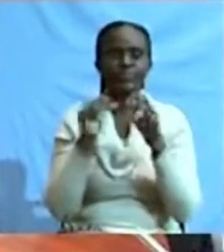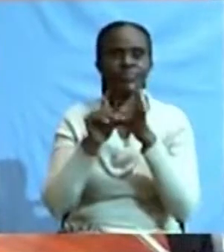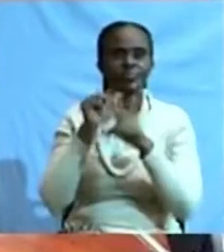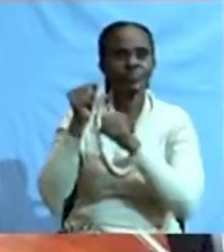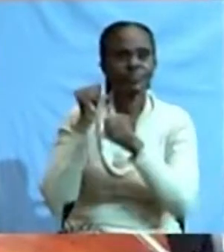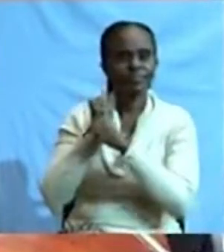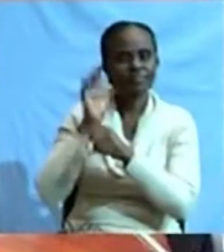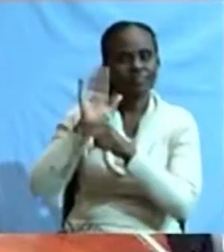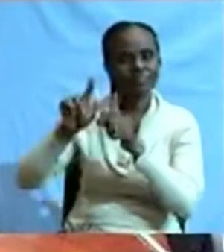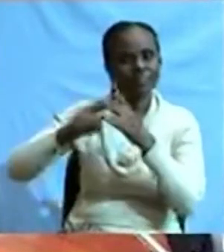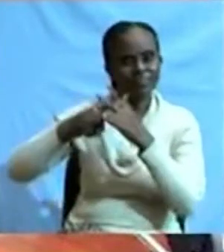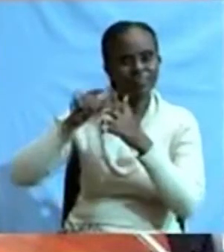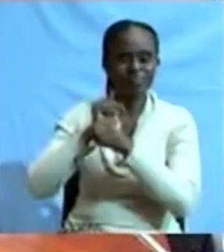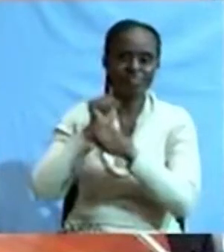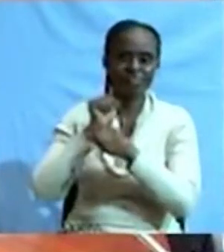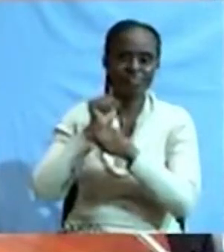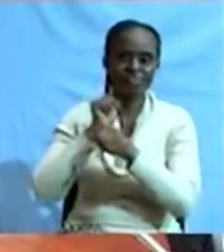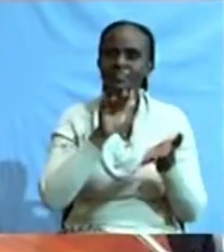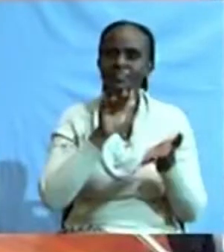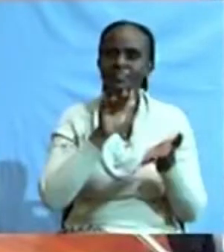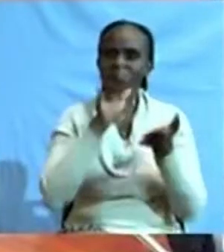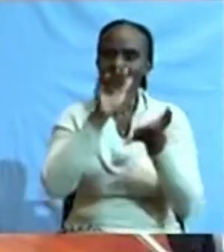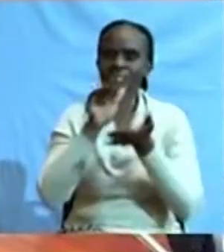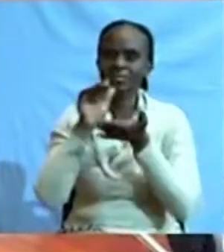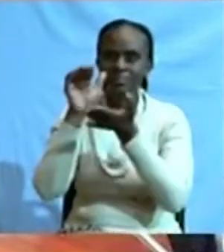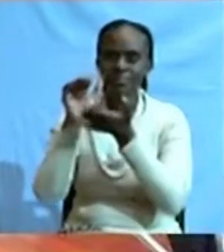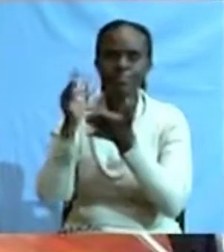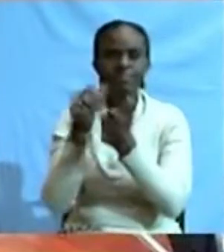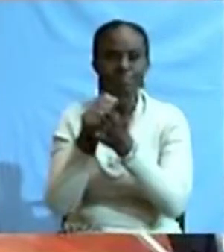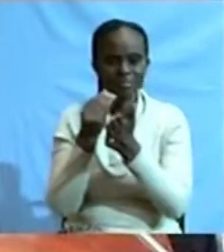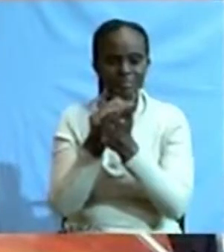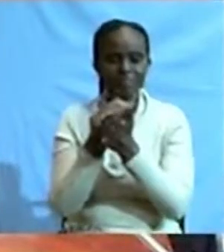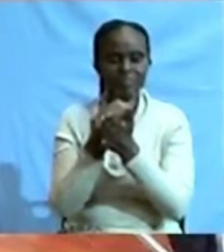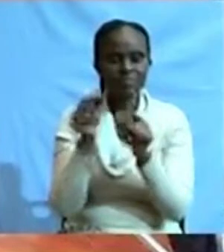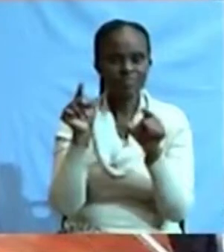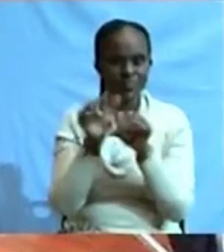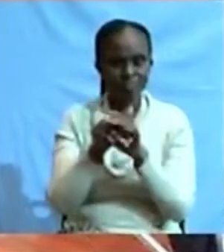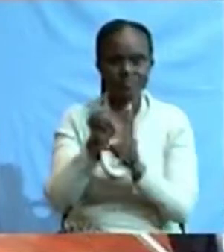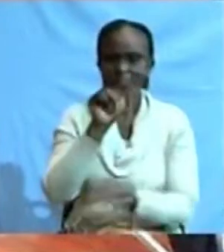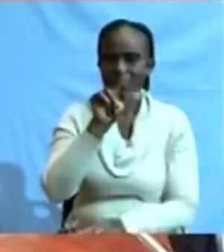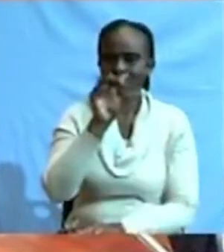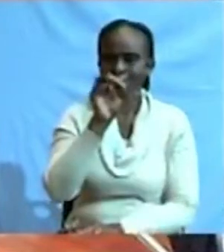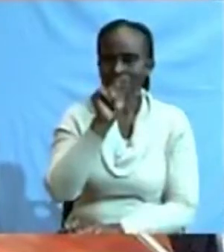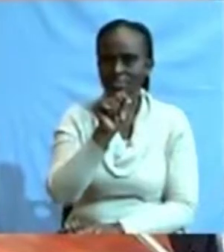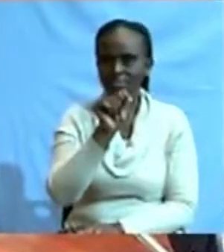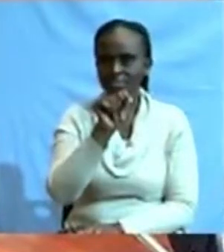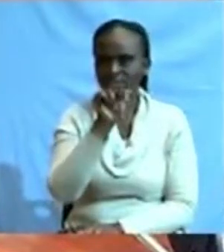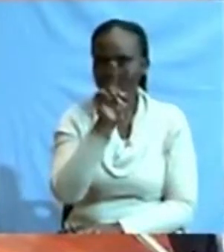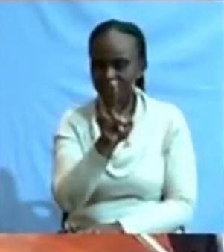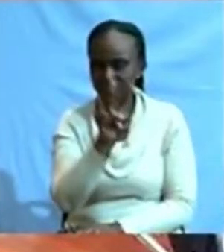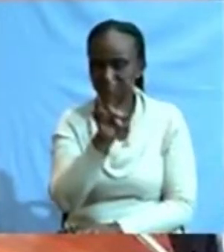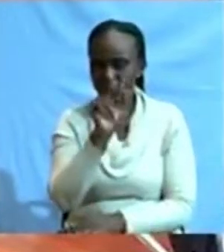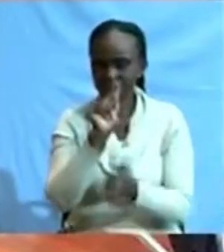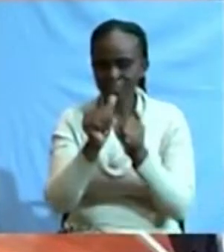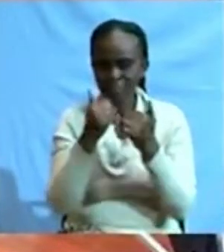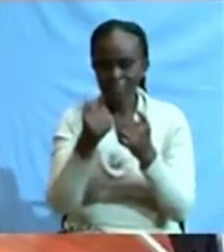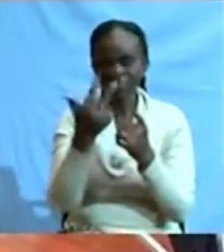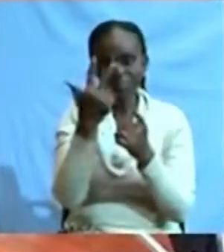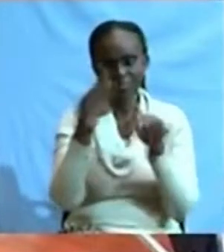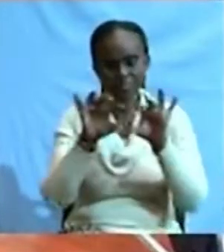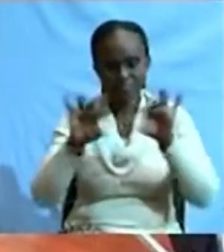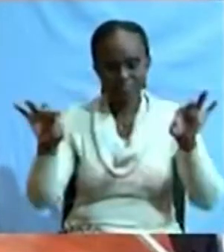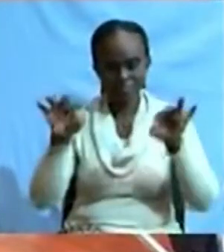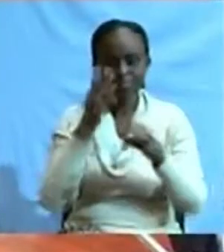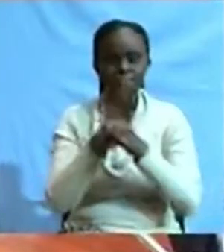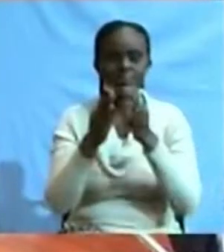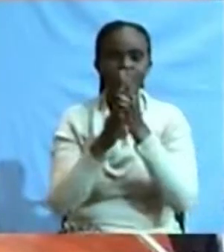its commencement. Allocated funds to Lot 2, which had 3 separate classroom blocks